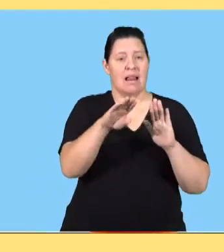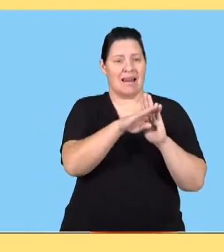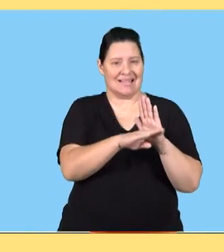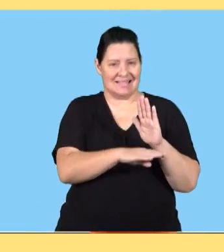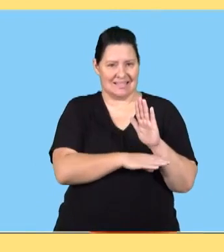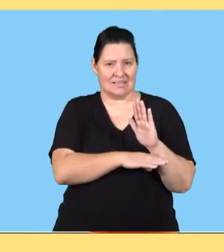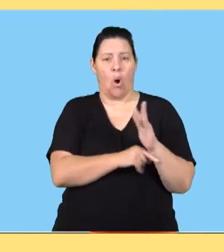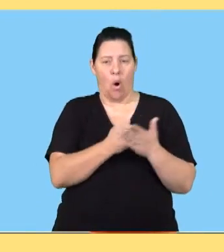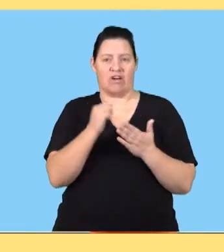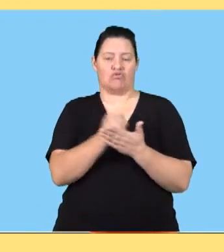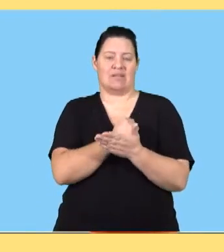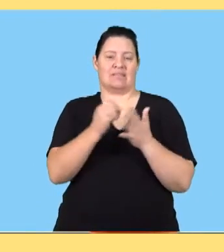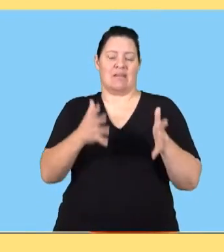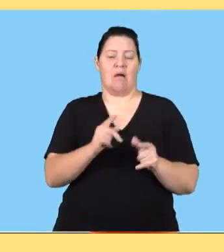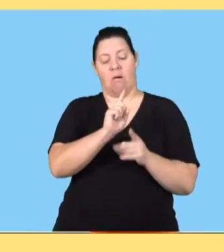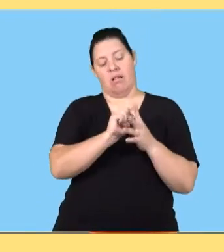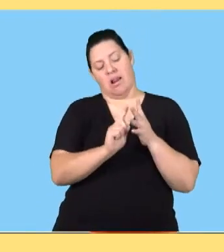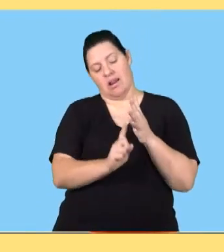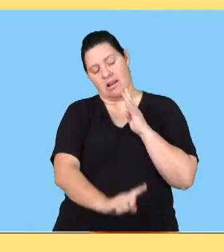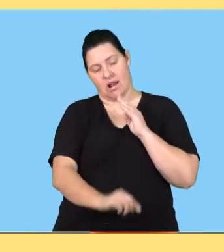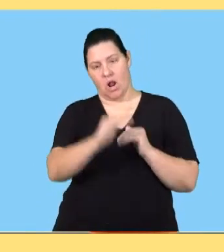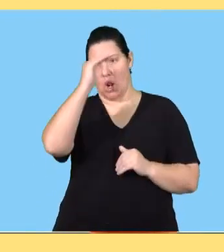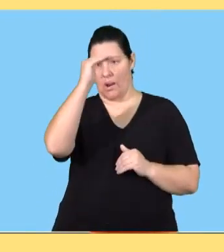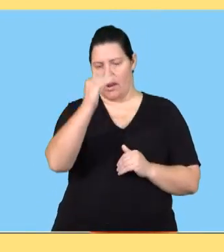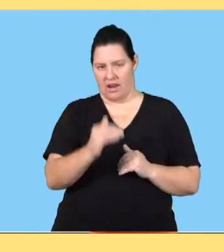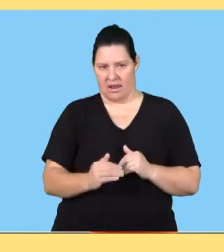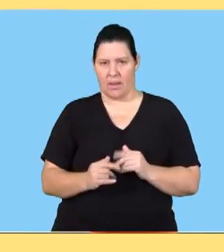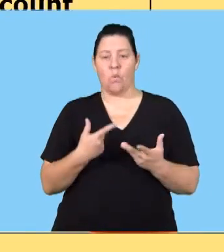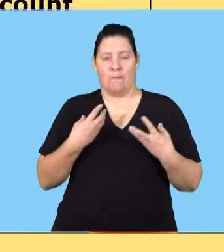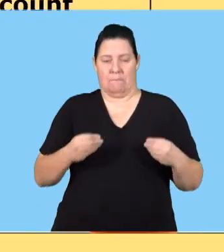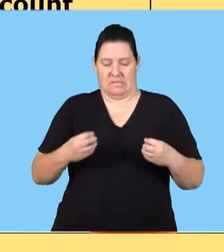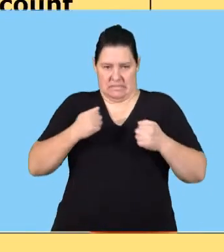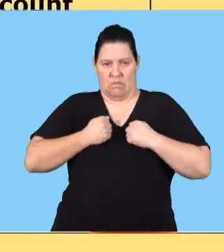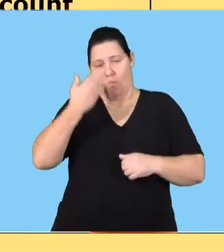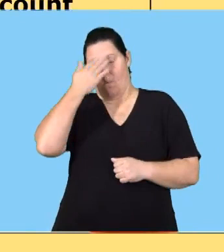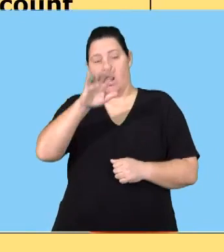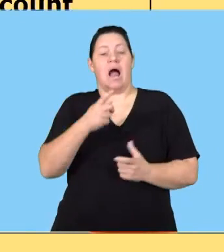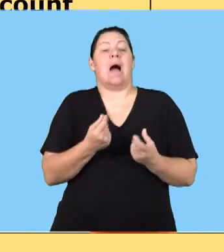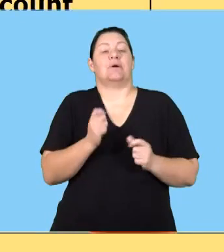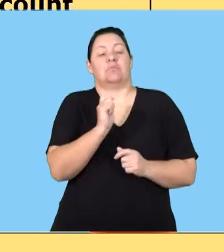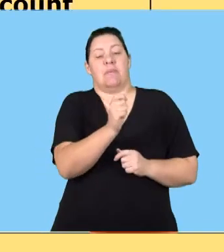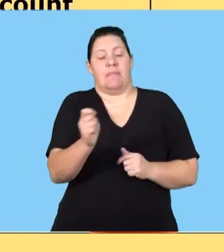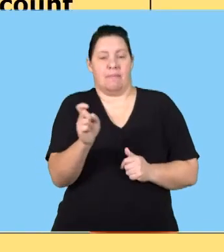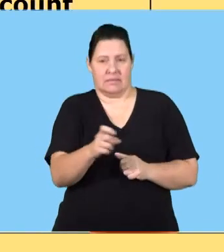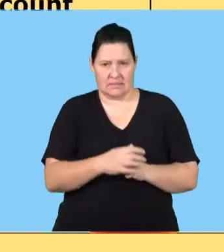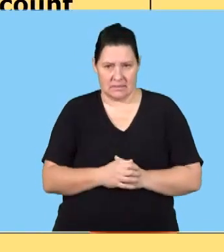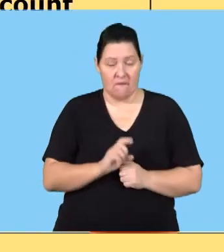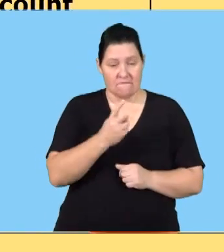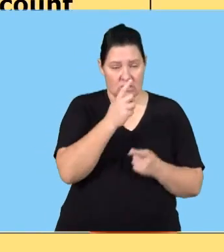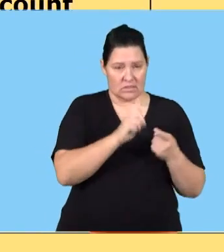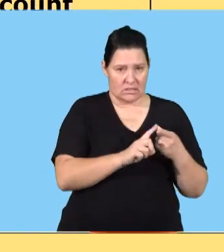a list of all creditors that is compiled by a business. So the first creditor that we